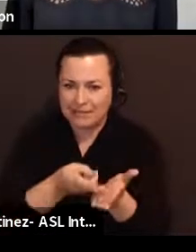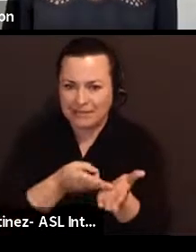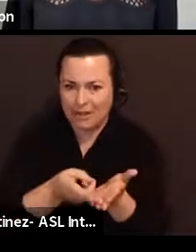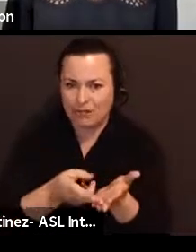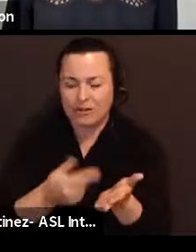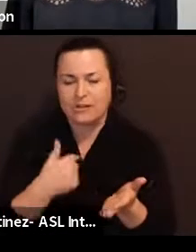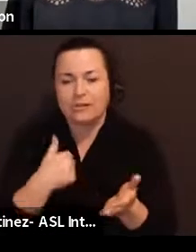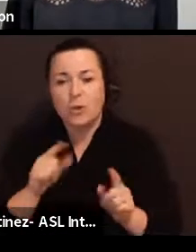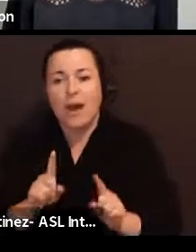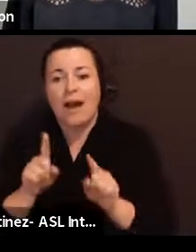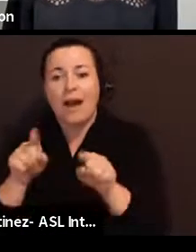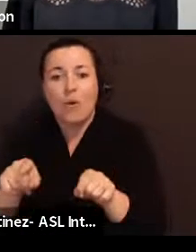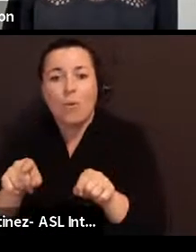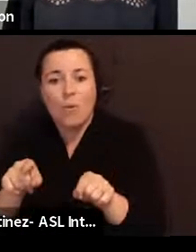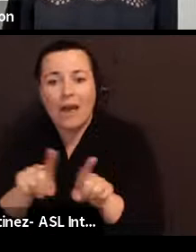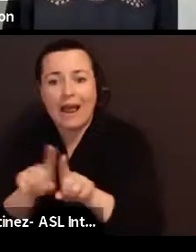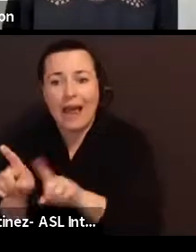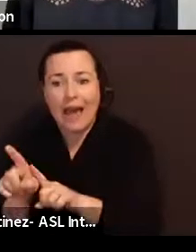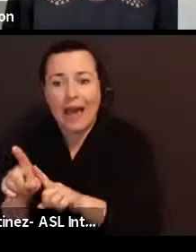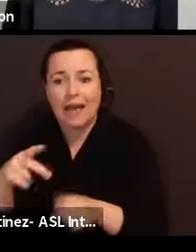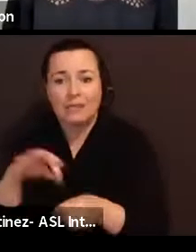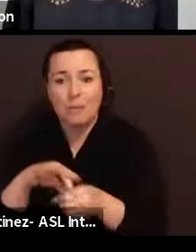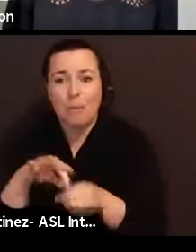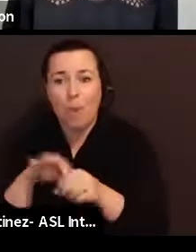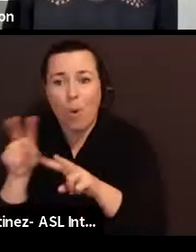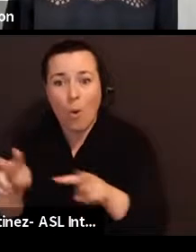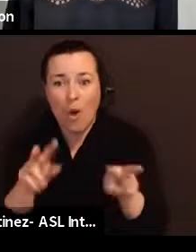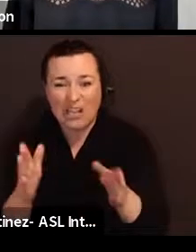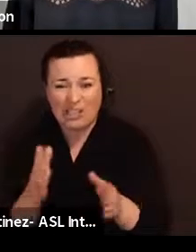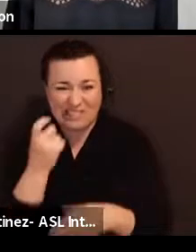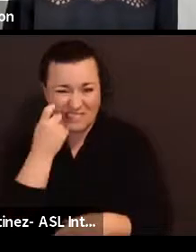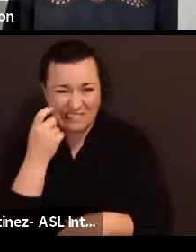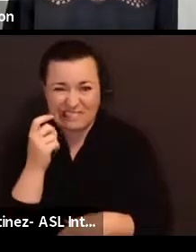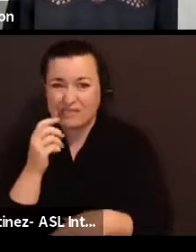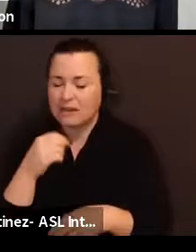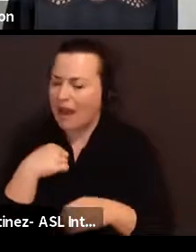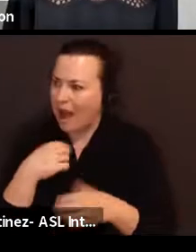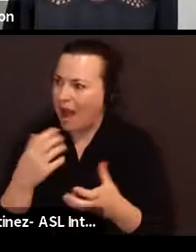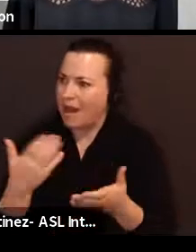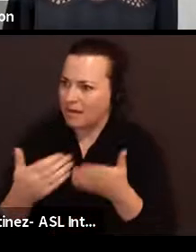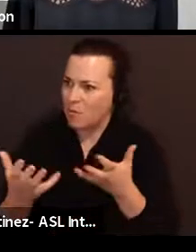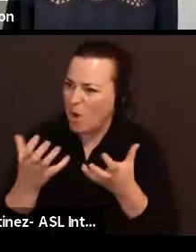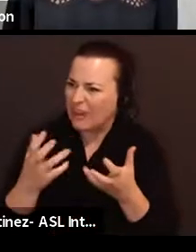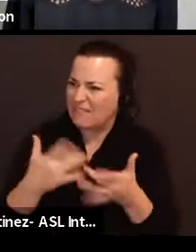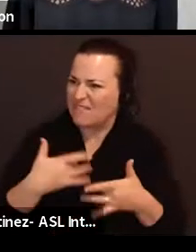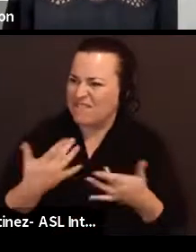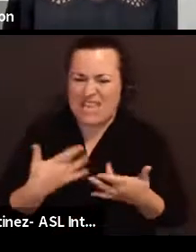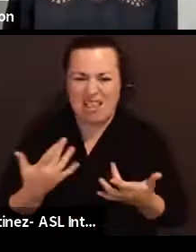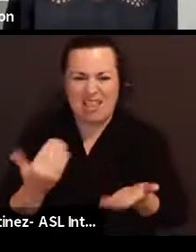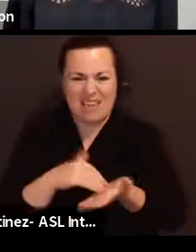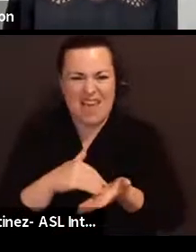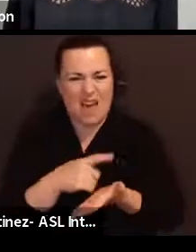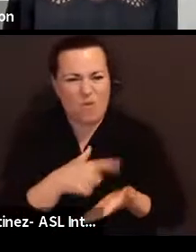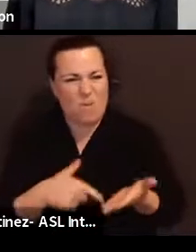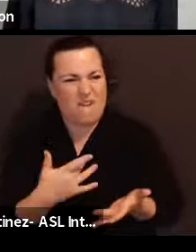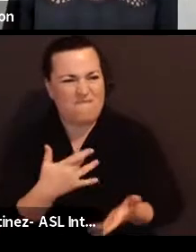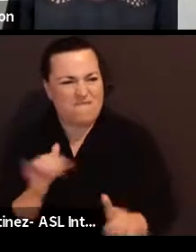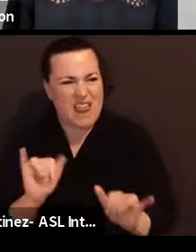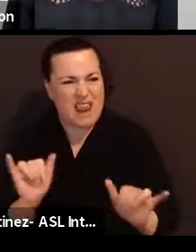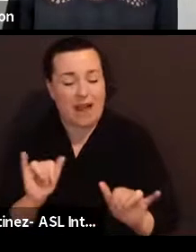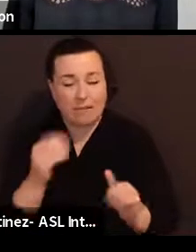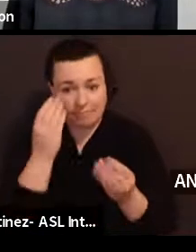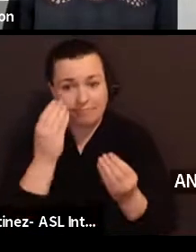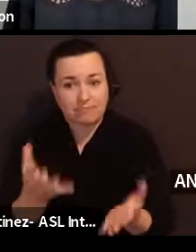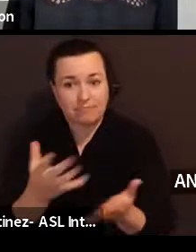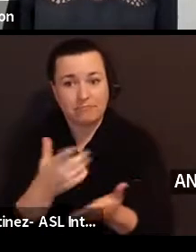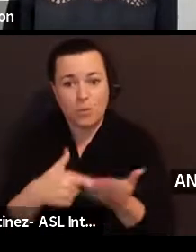though I'm in charge of thousands of poll watchers statewide, I went to the polls because I wanted to feel what it was like. Well, let me tell you what it feels like